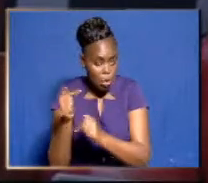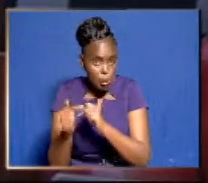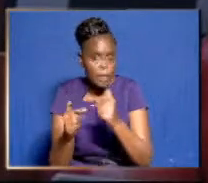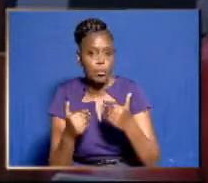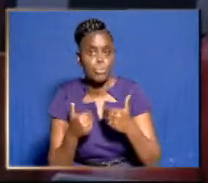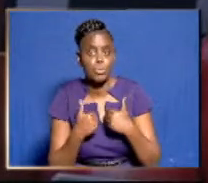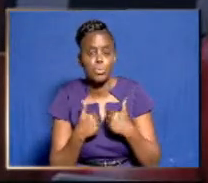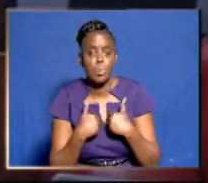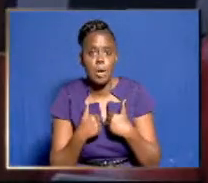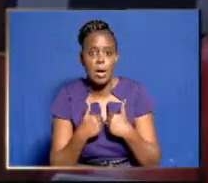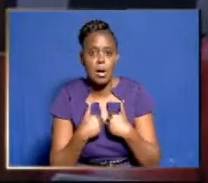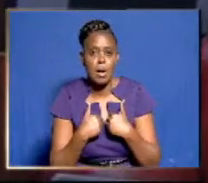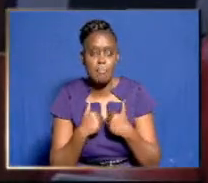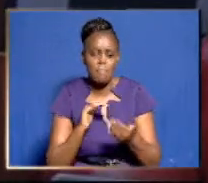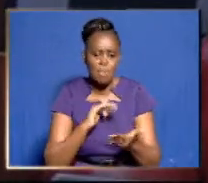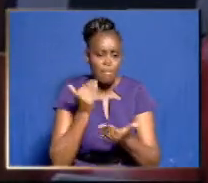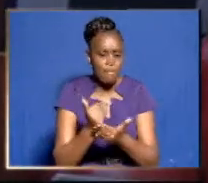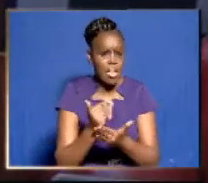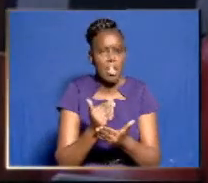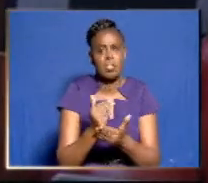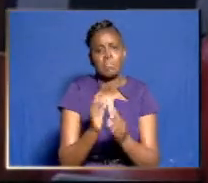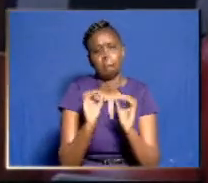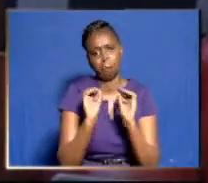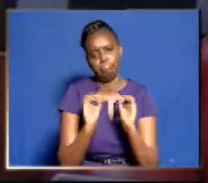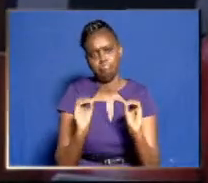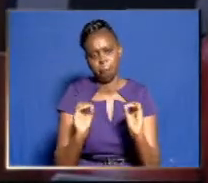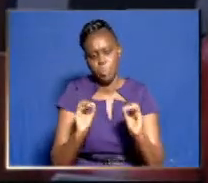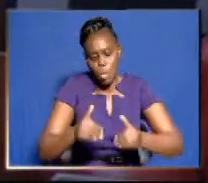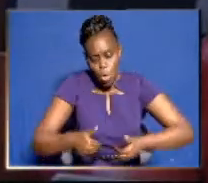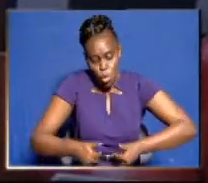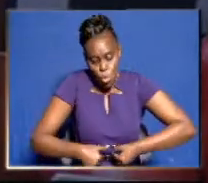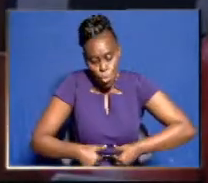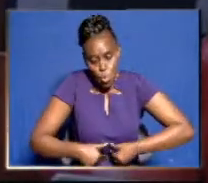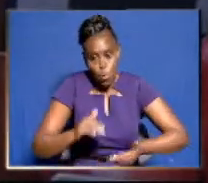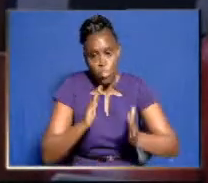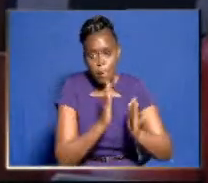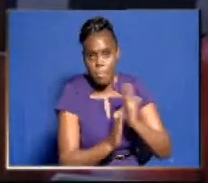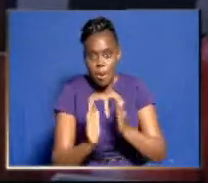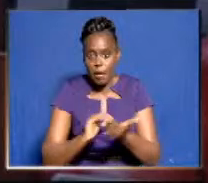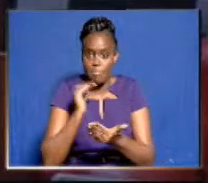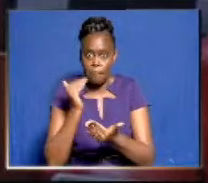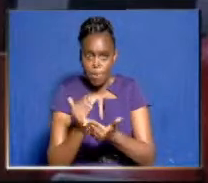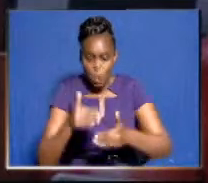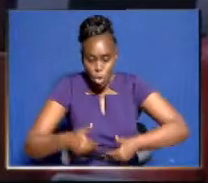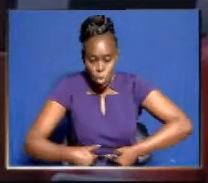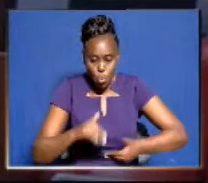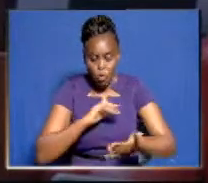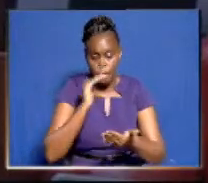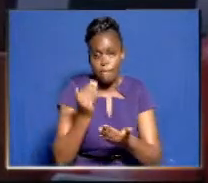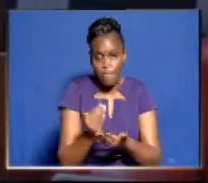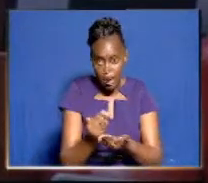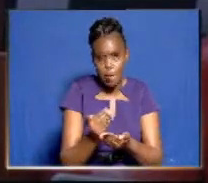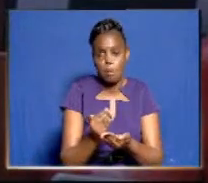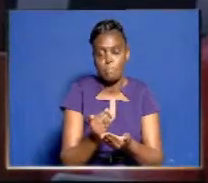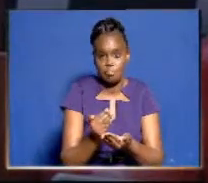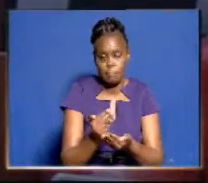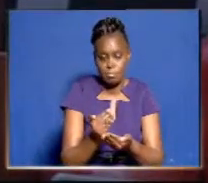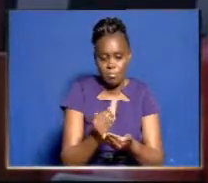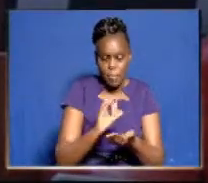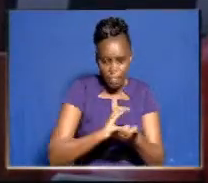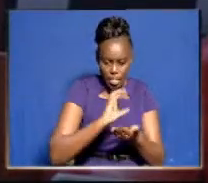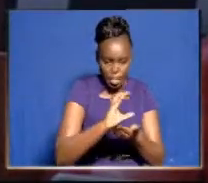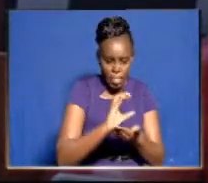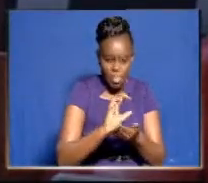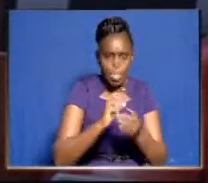have them underfunded. The Youth Empowerment Program or Fund, for example, Honorable Speaker, was allocated